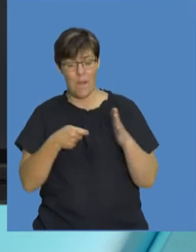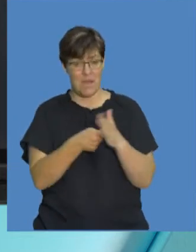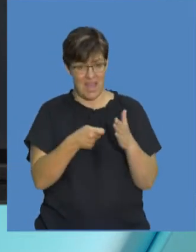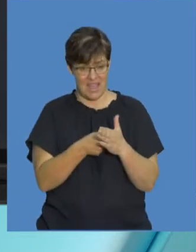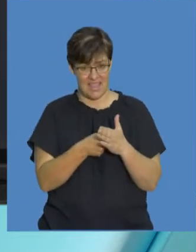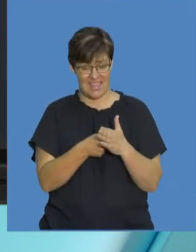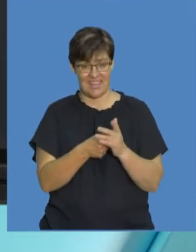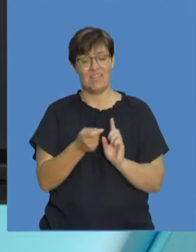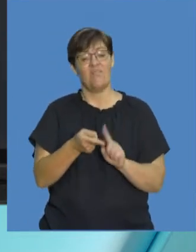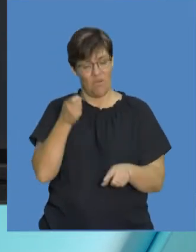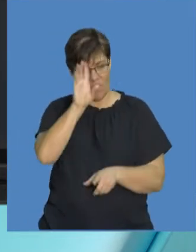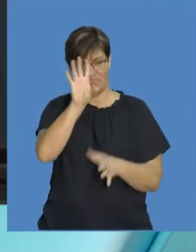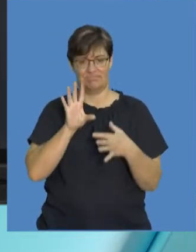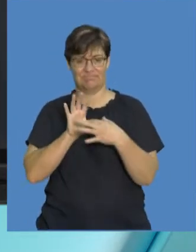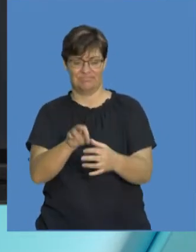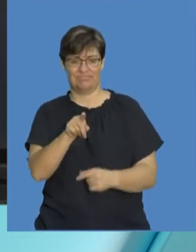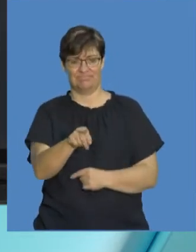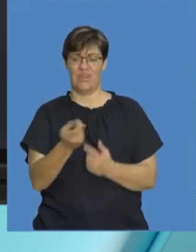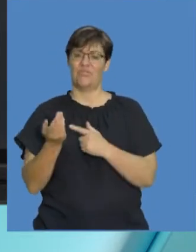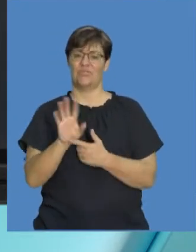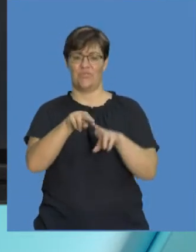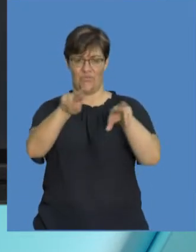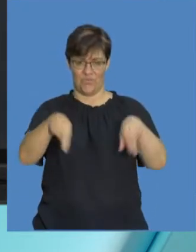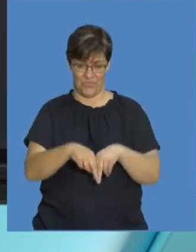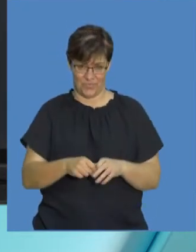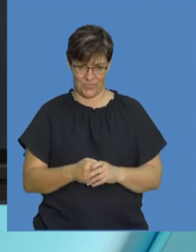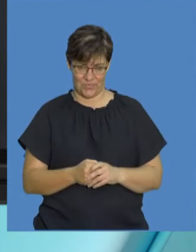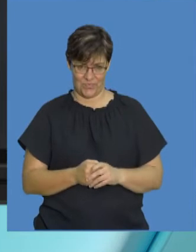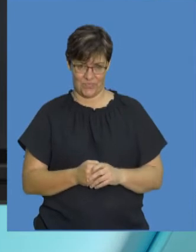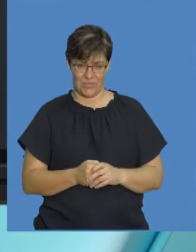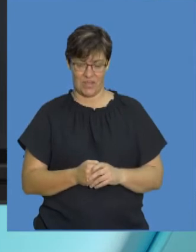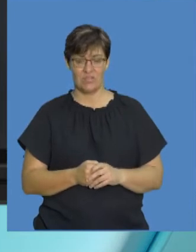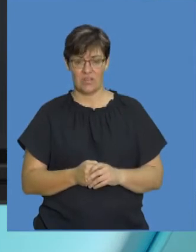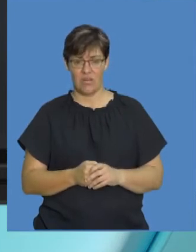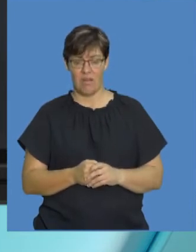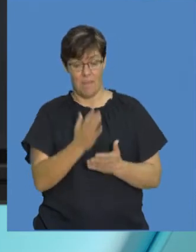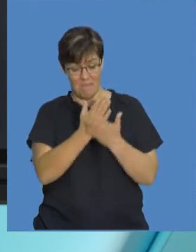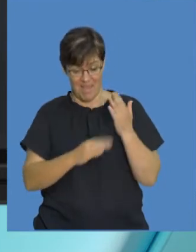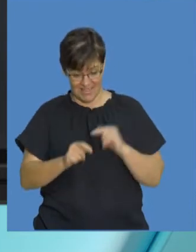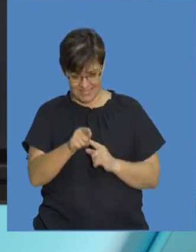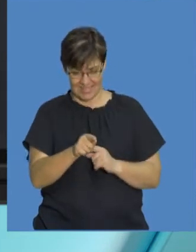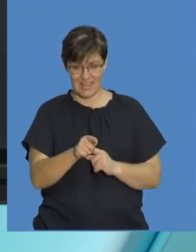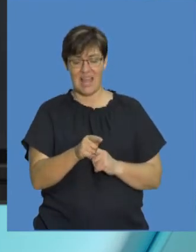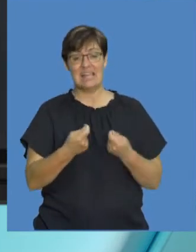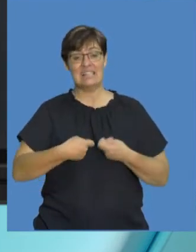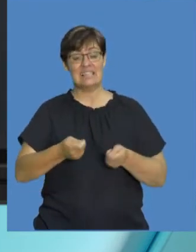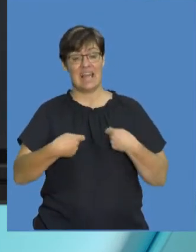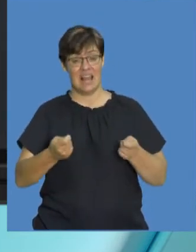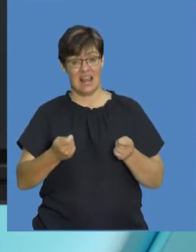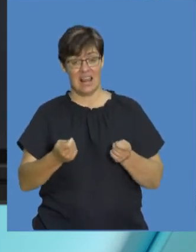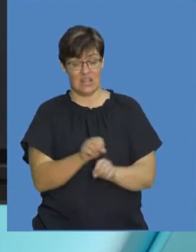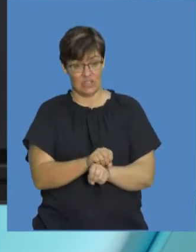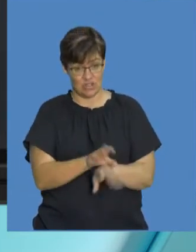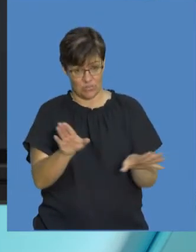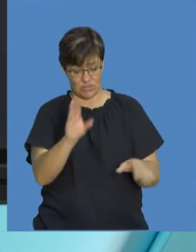consumables that we bought are also applicable to the showroom. So therefore, they constitute part of your